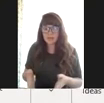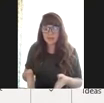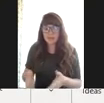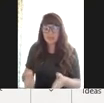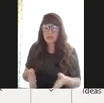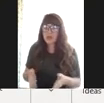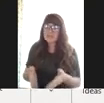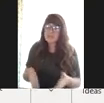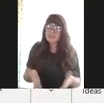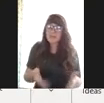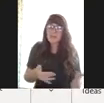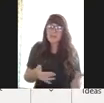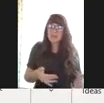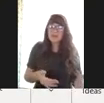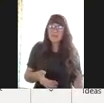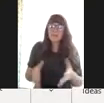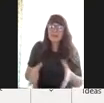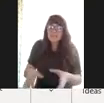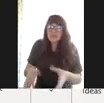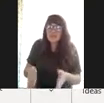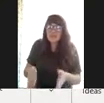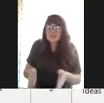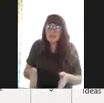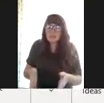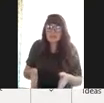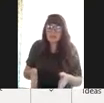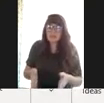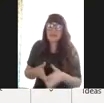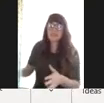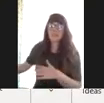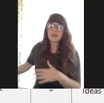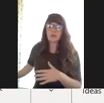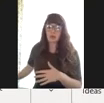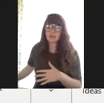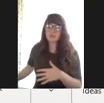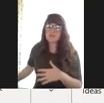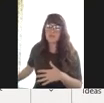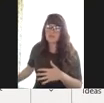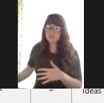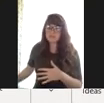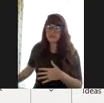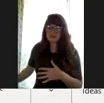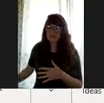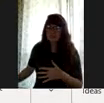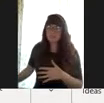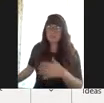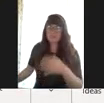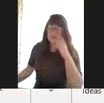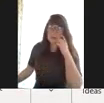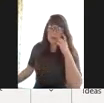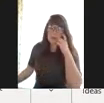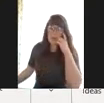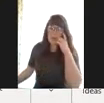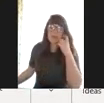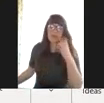category. So right. Experience can be, but I still think that this would be experience. I don't think we're at ultimate yet. Okay. All right.